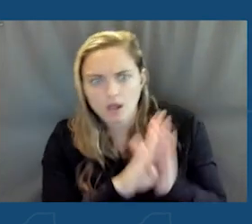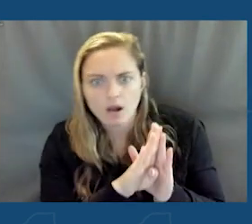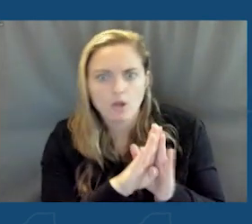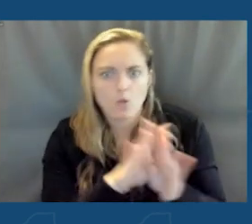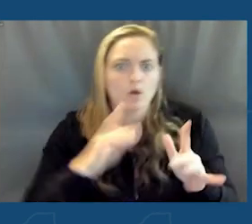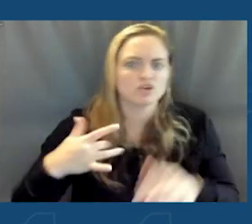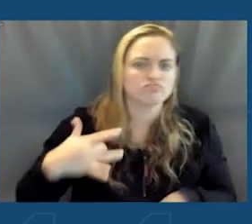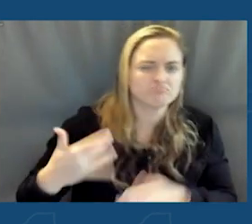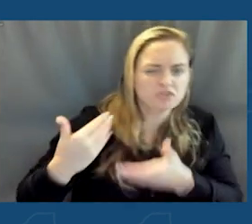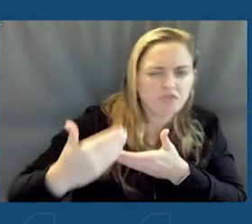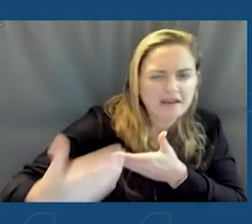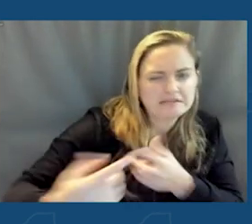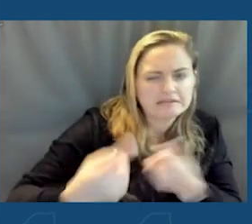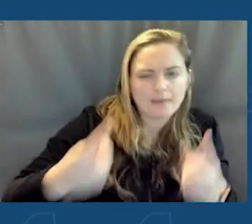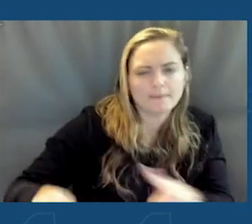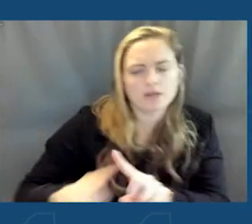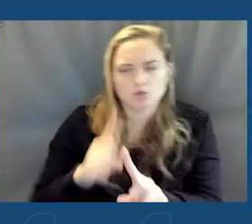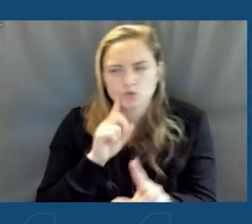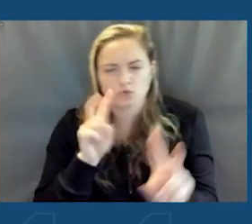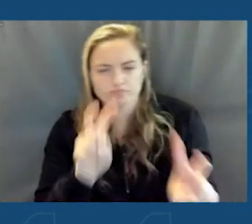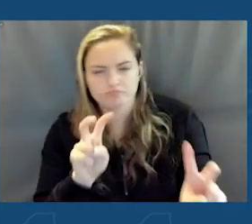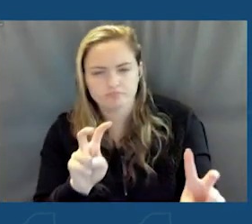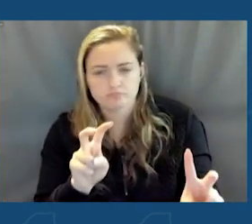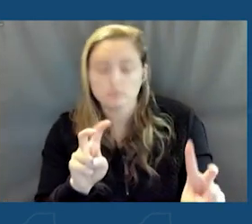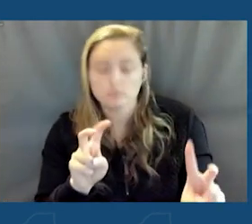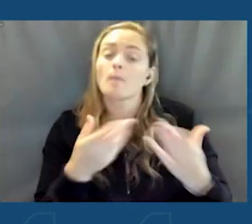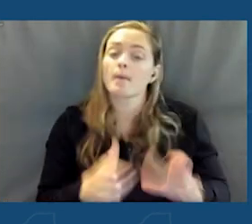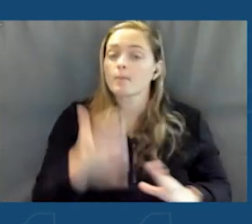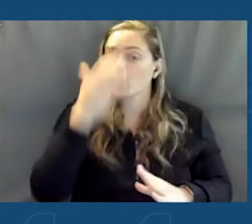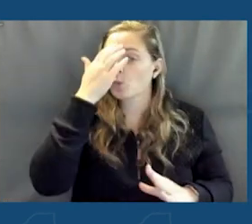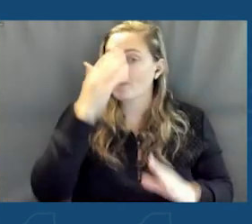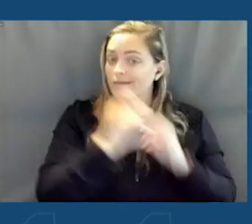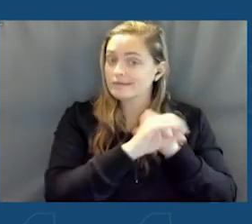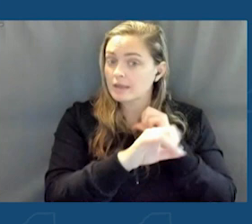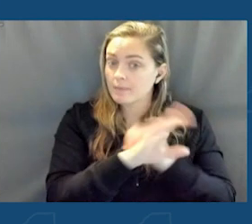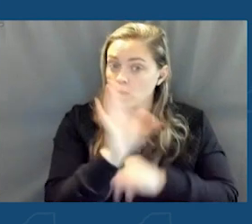watching that as well. We're launching a public awareness campaign so parents know the